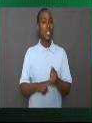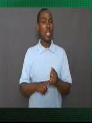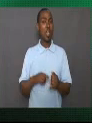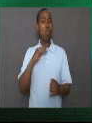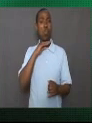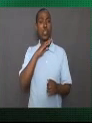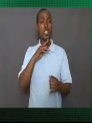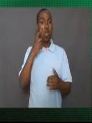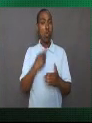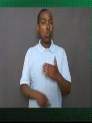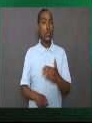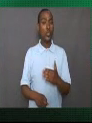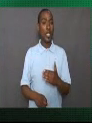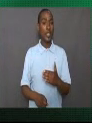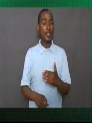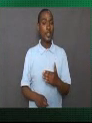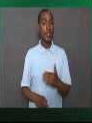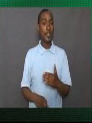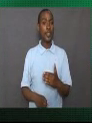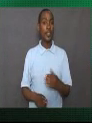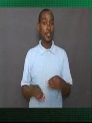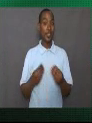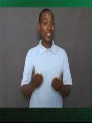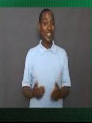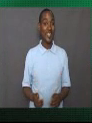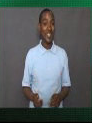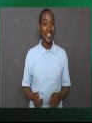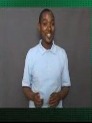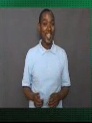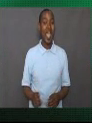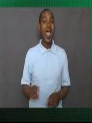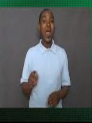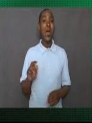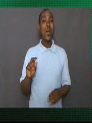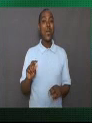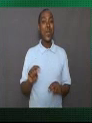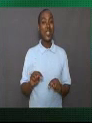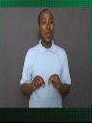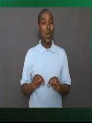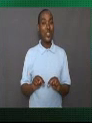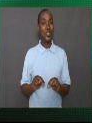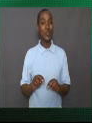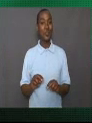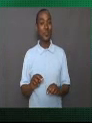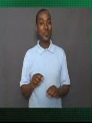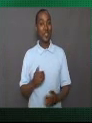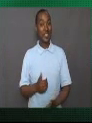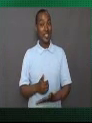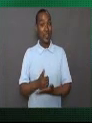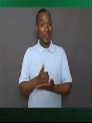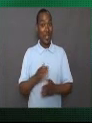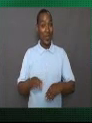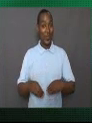term metabolic or metabolism describes a set of